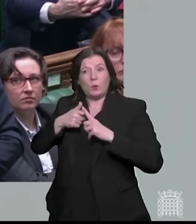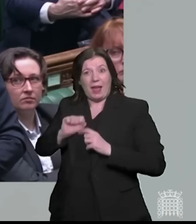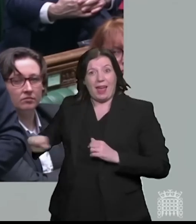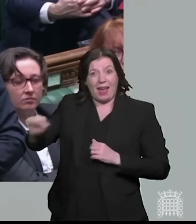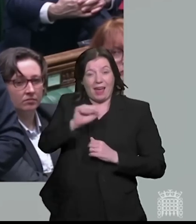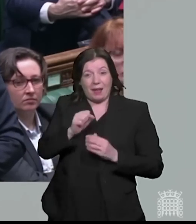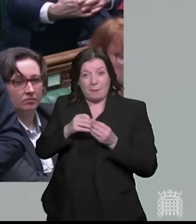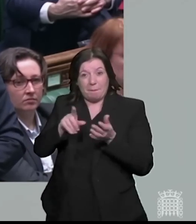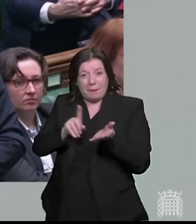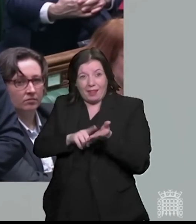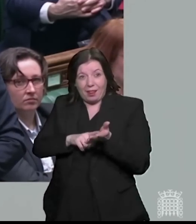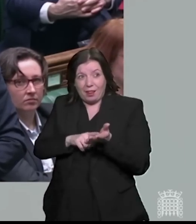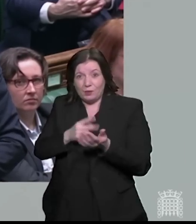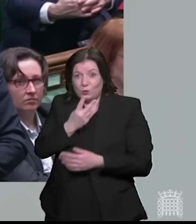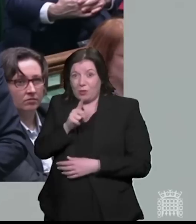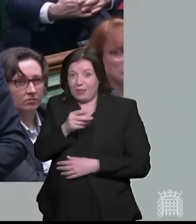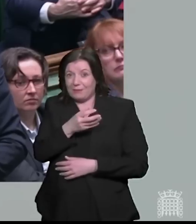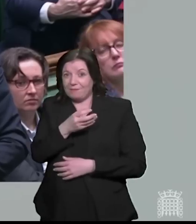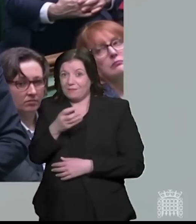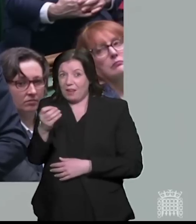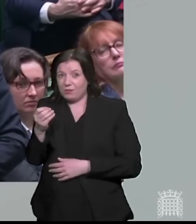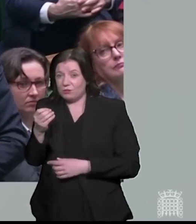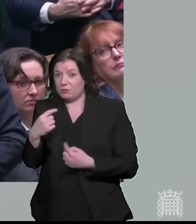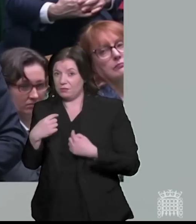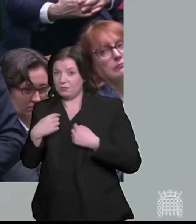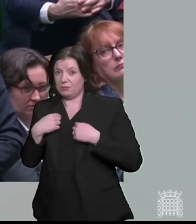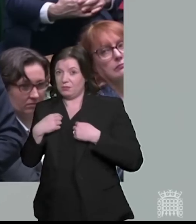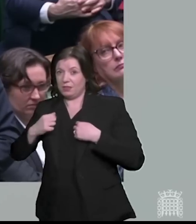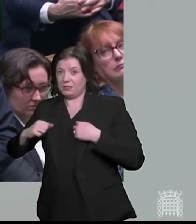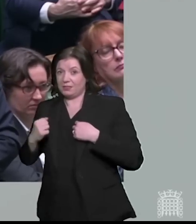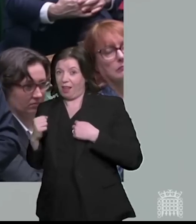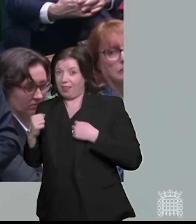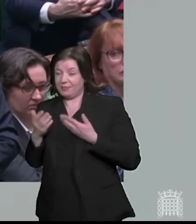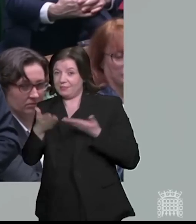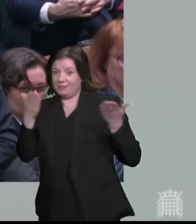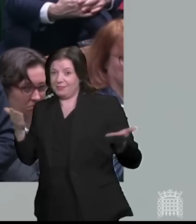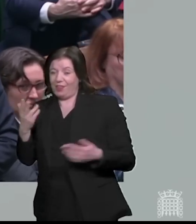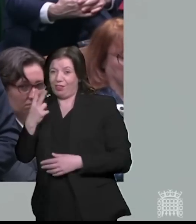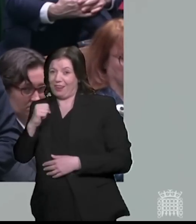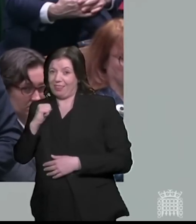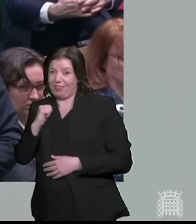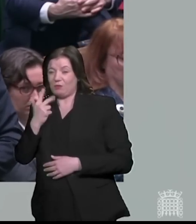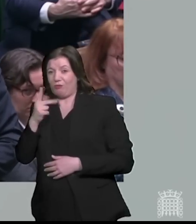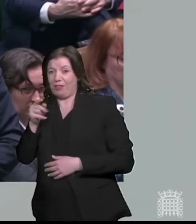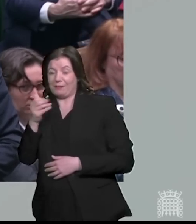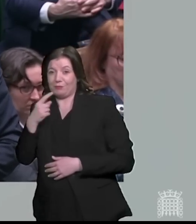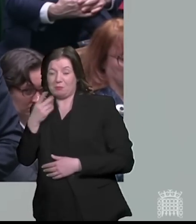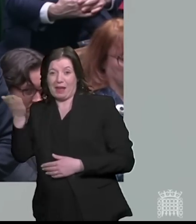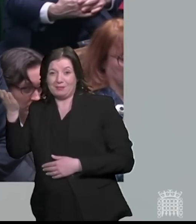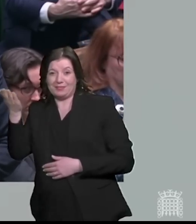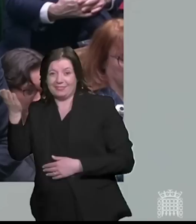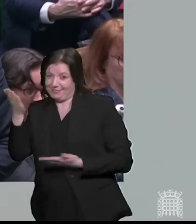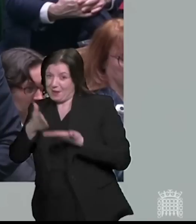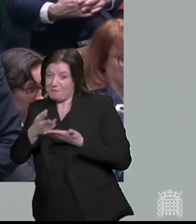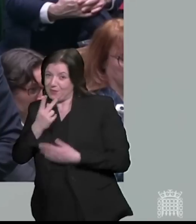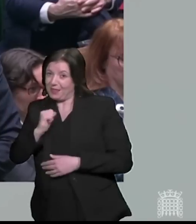bill of £2,500 in Scotland will mean £3,000 or £3,500. They should have supported